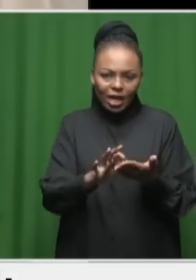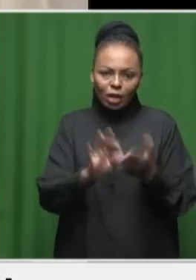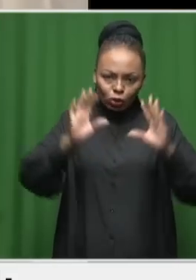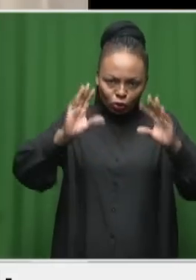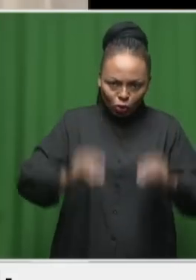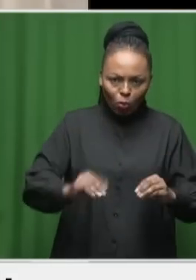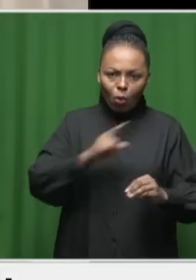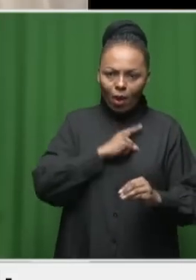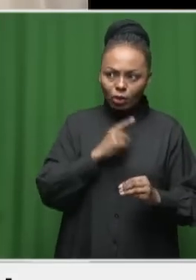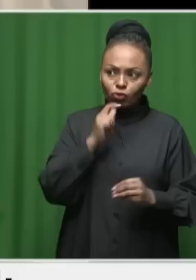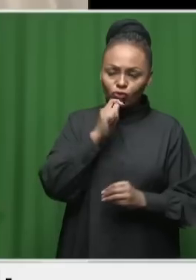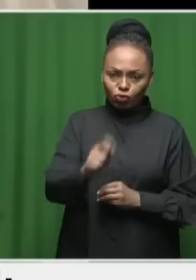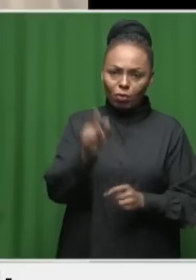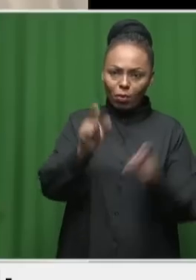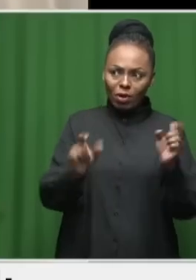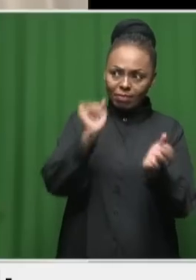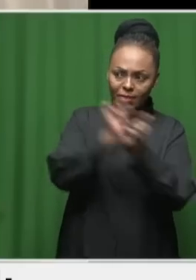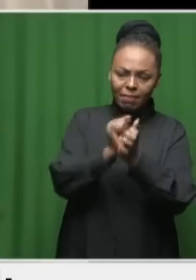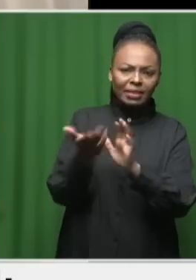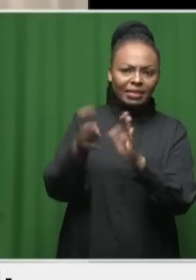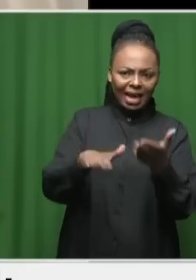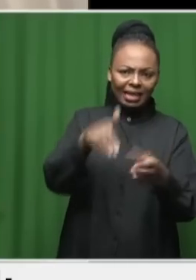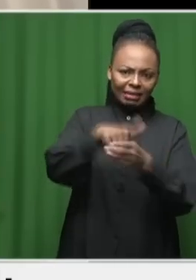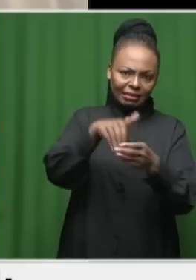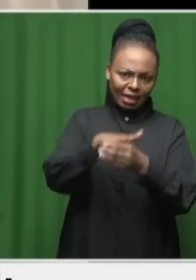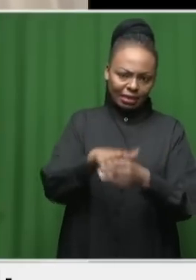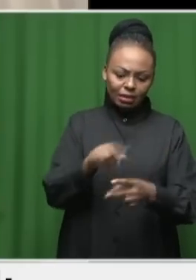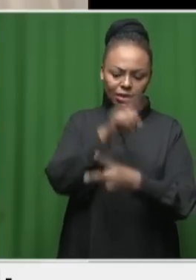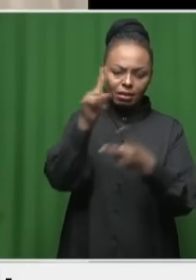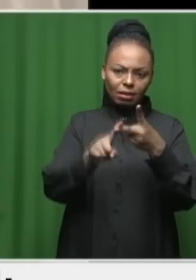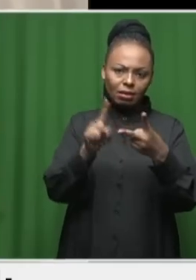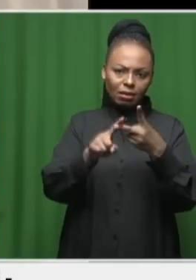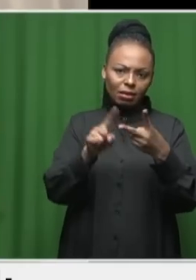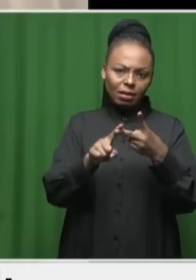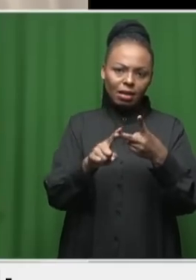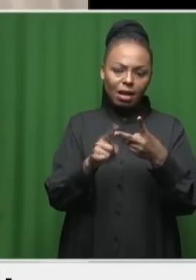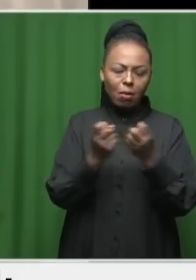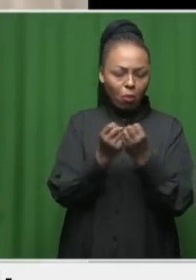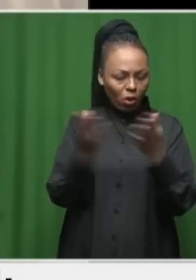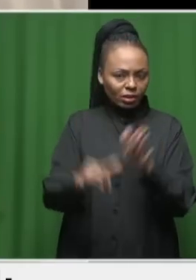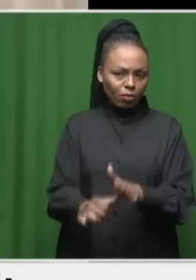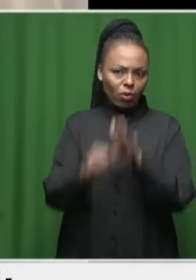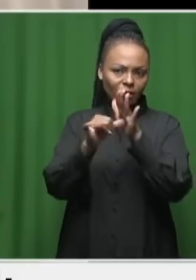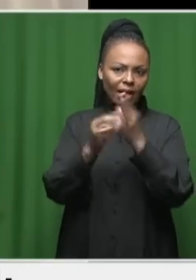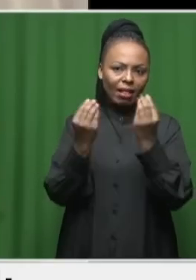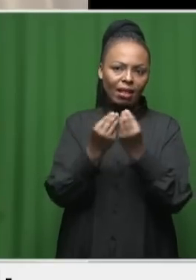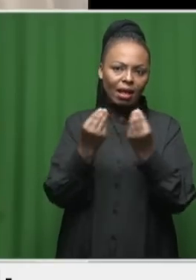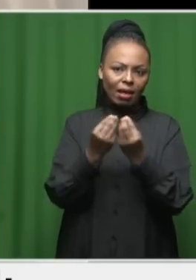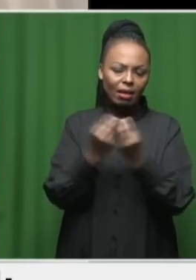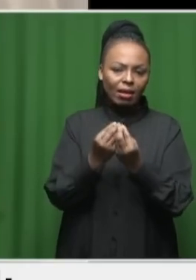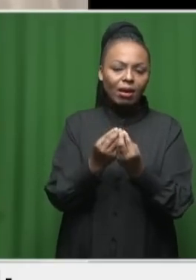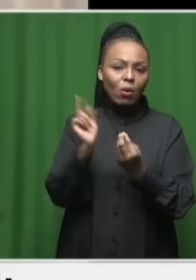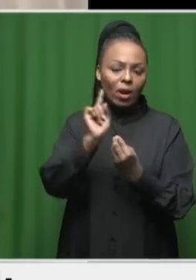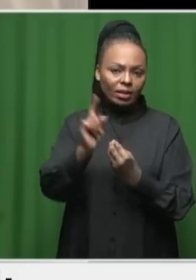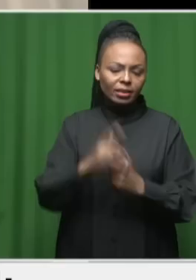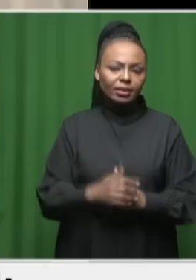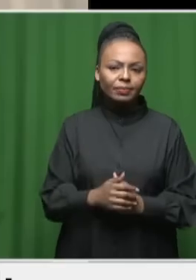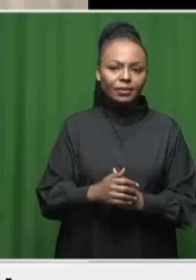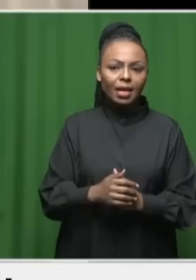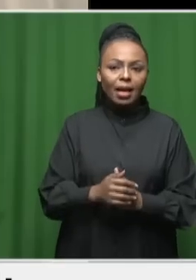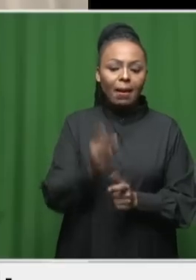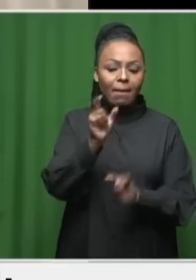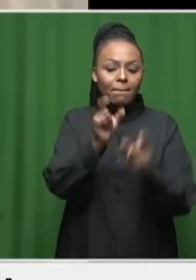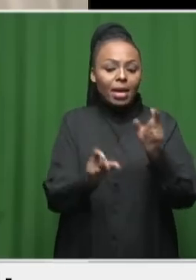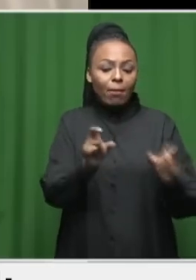do die in that prison. Two, and this for me is probably one of the most important things, is the fact that these